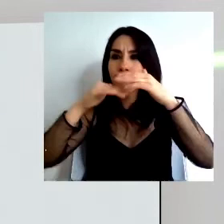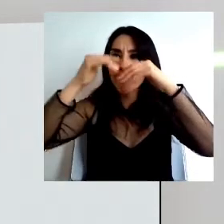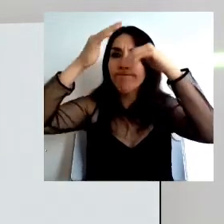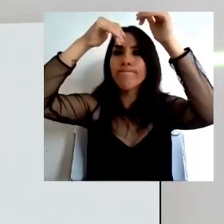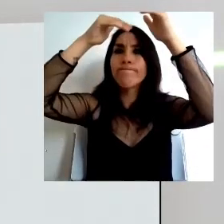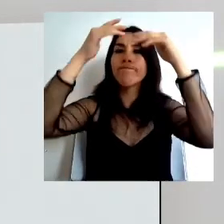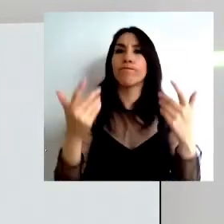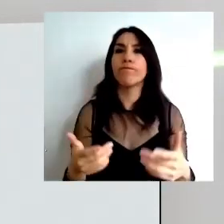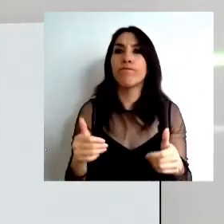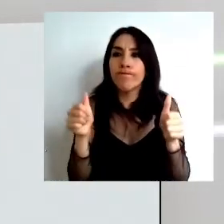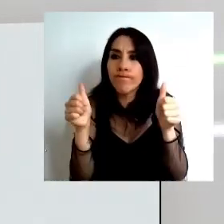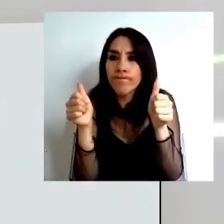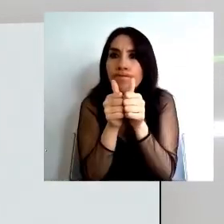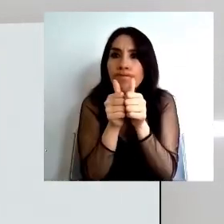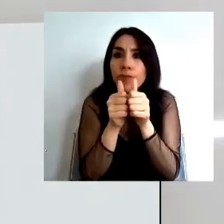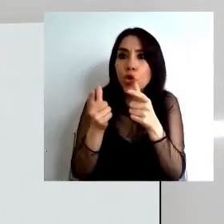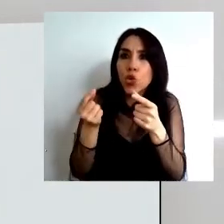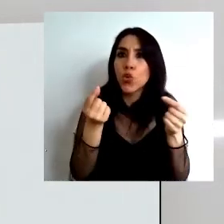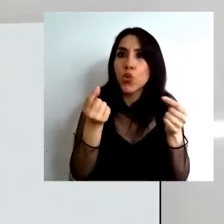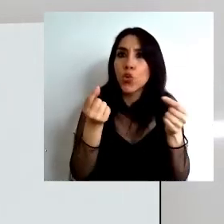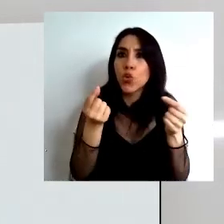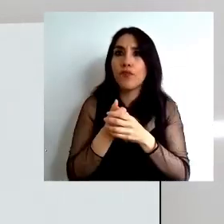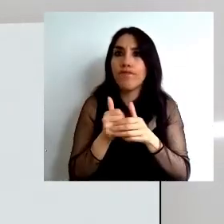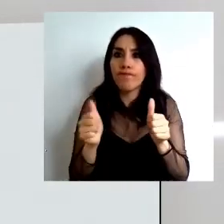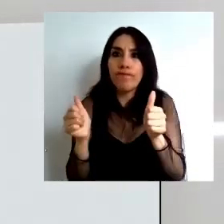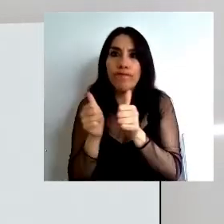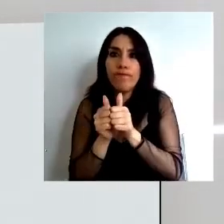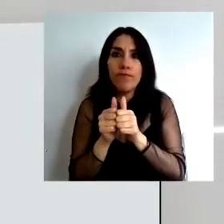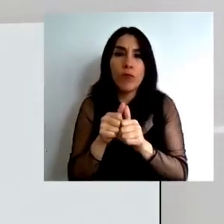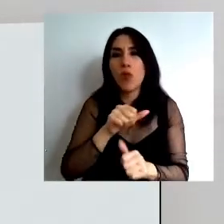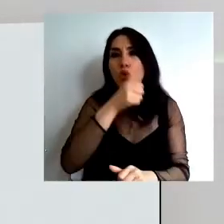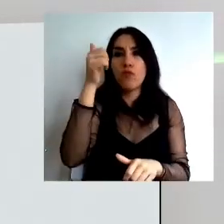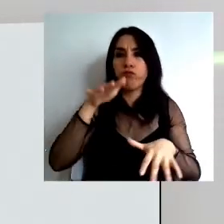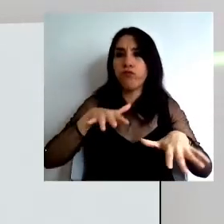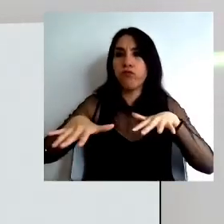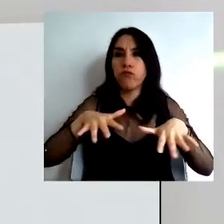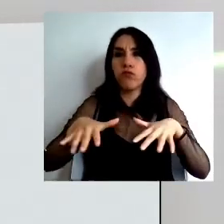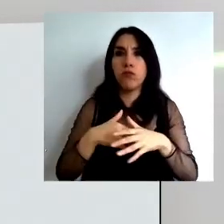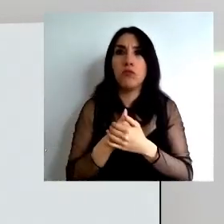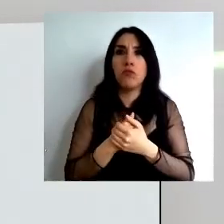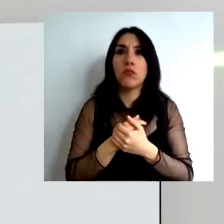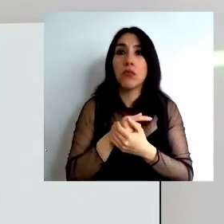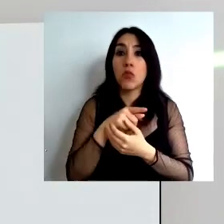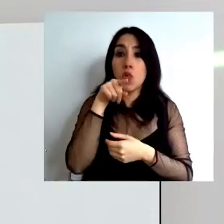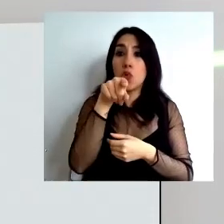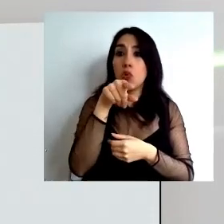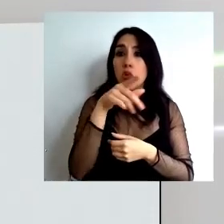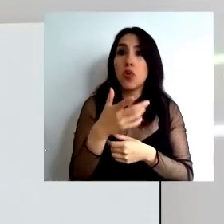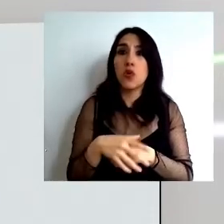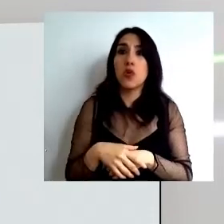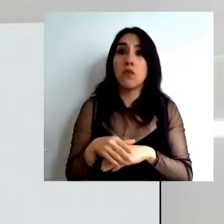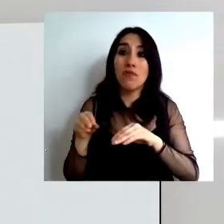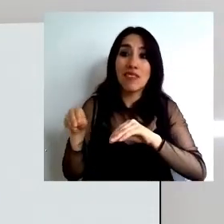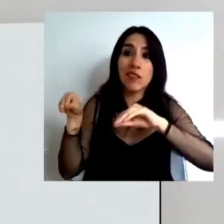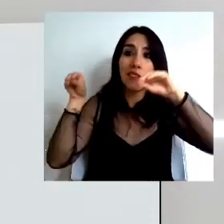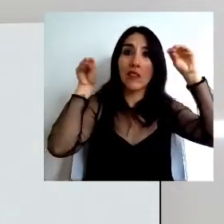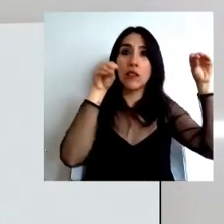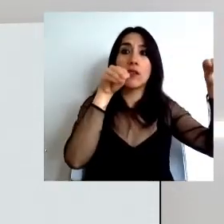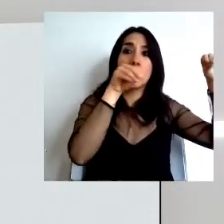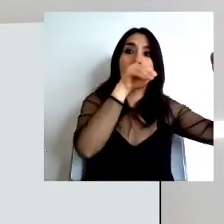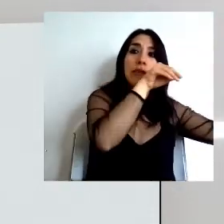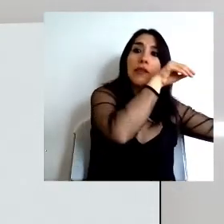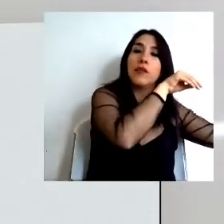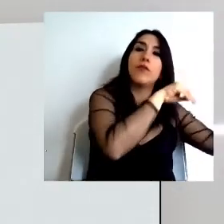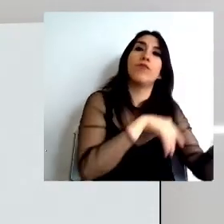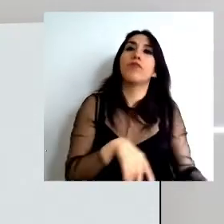this is a way how to transfer your idea which fits to us and to us personally. And therefore we